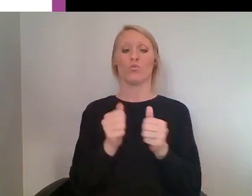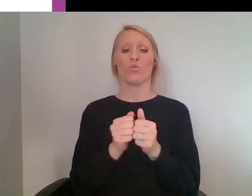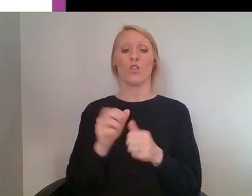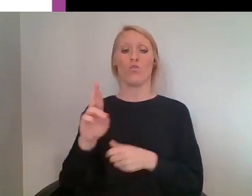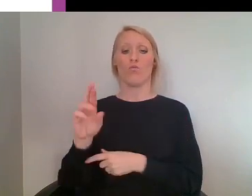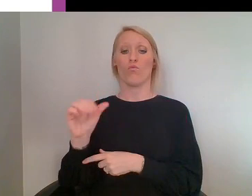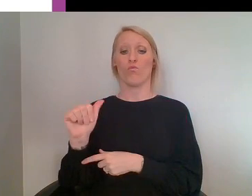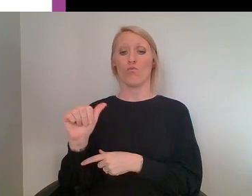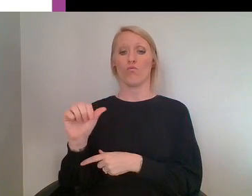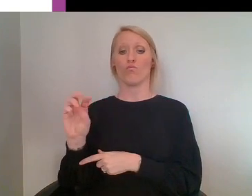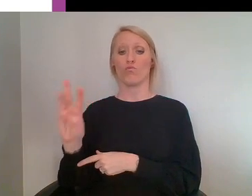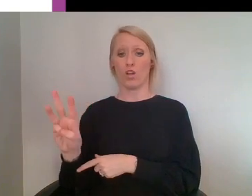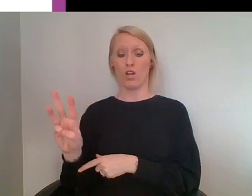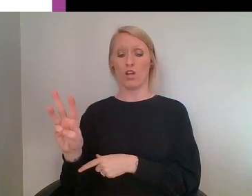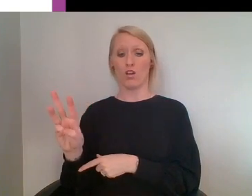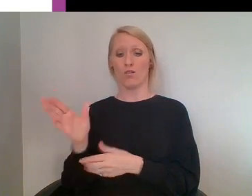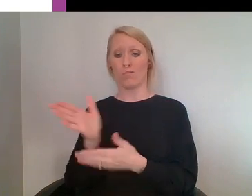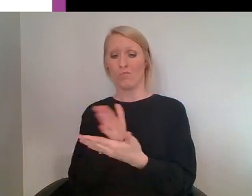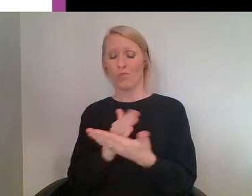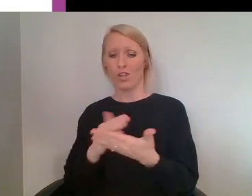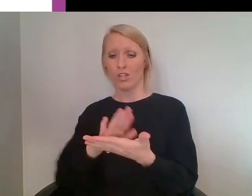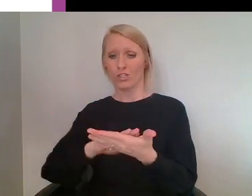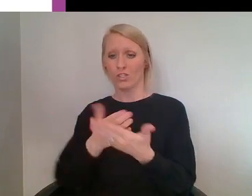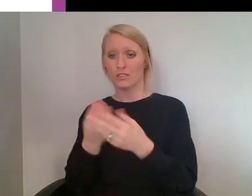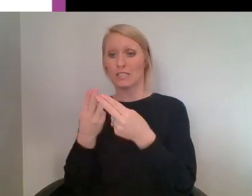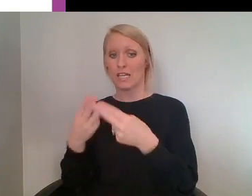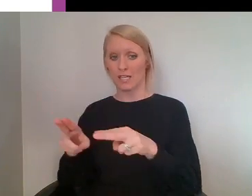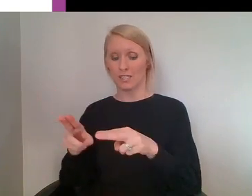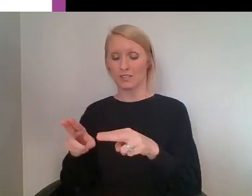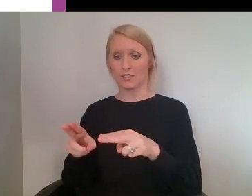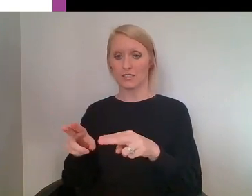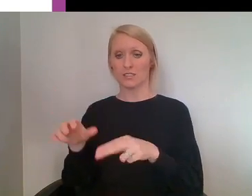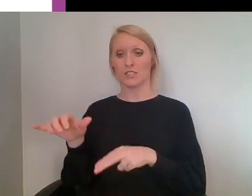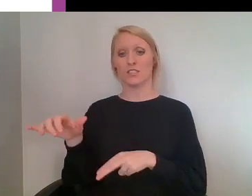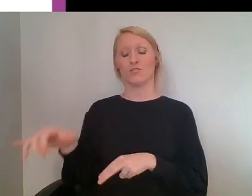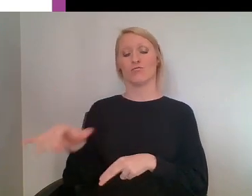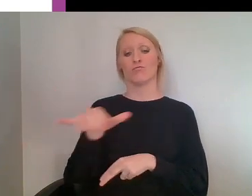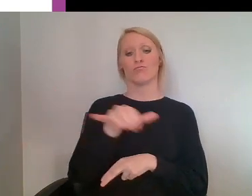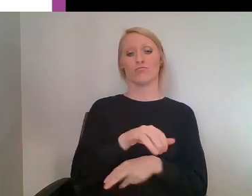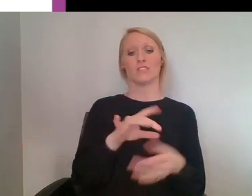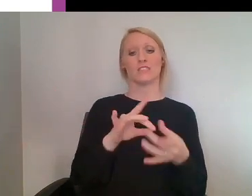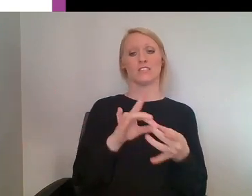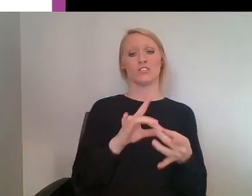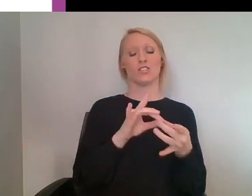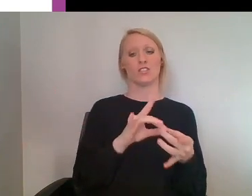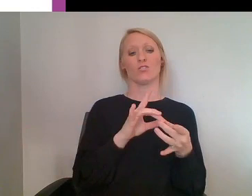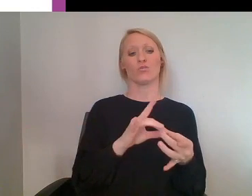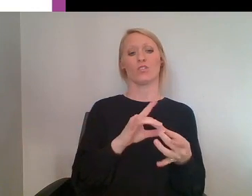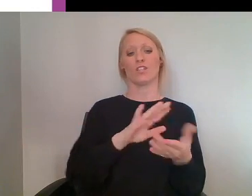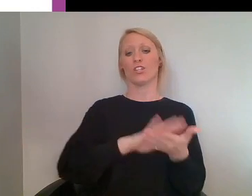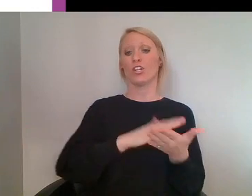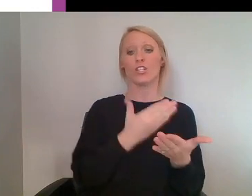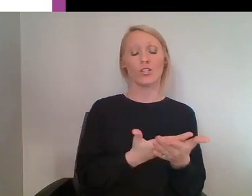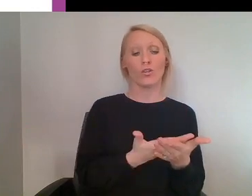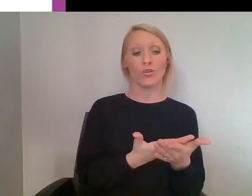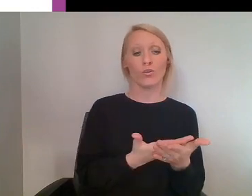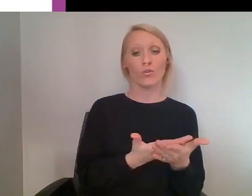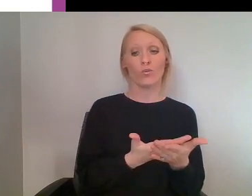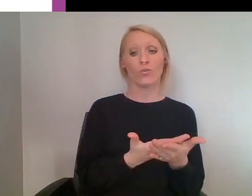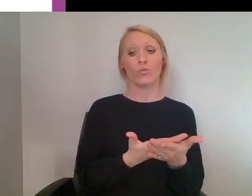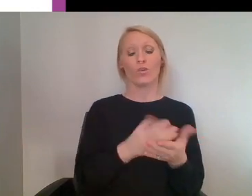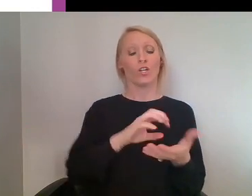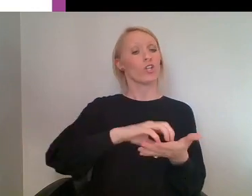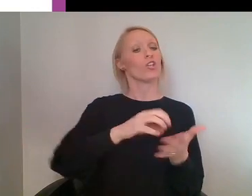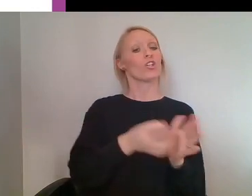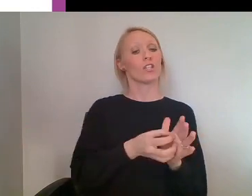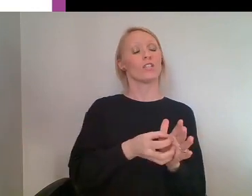not guarantee that they're going to make you sick, but if they contain salmonella or any other type of foodborne bacteria or illness, they can make you feel really sick.